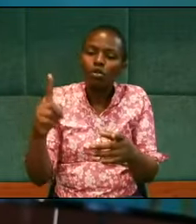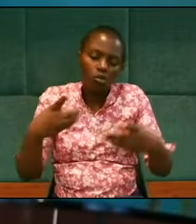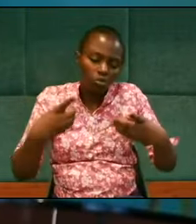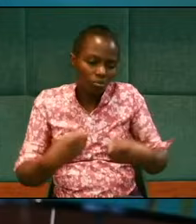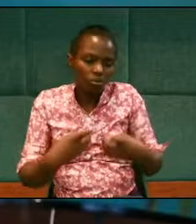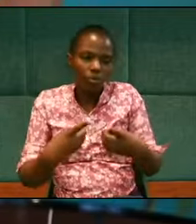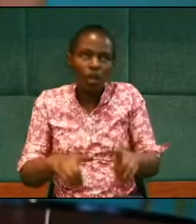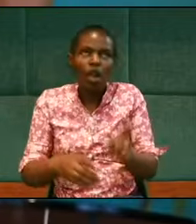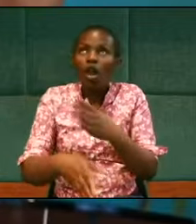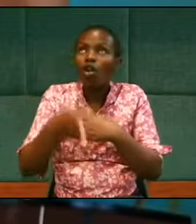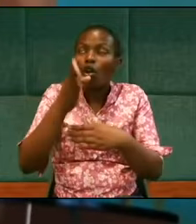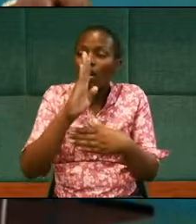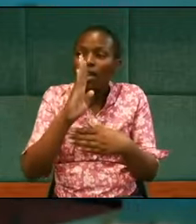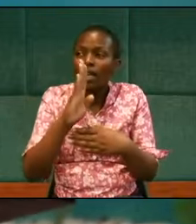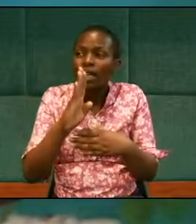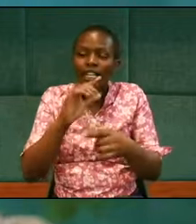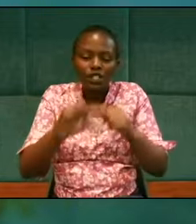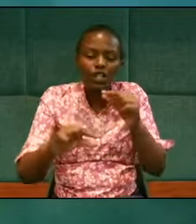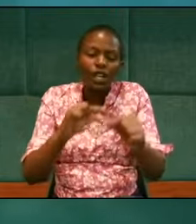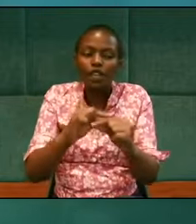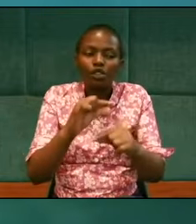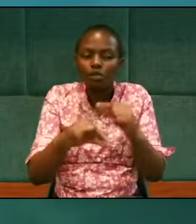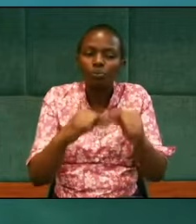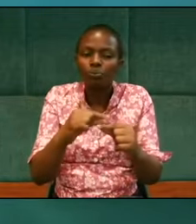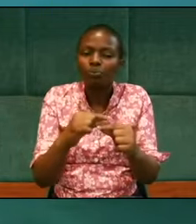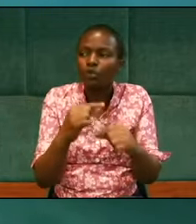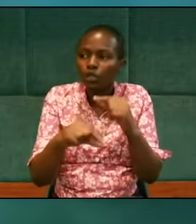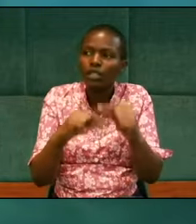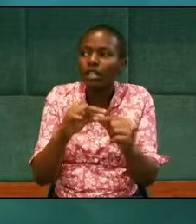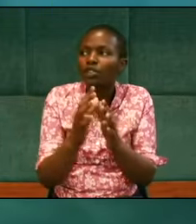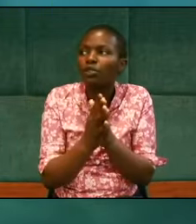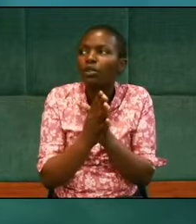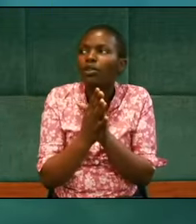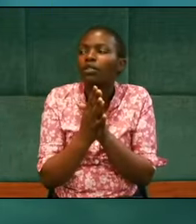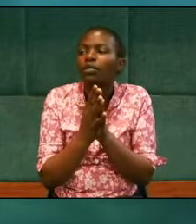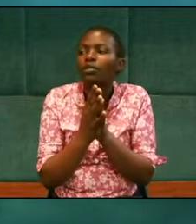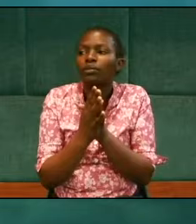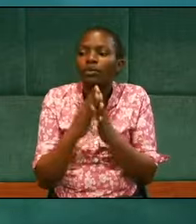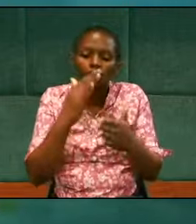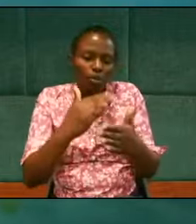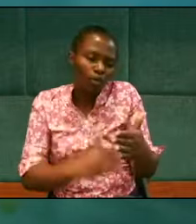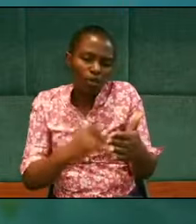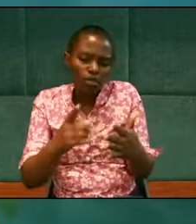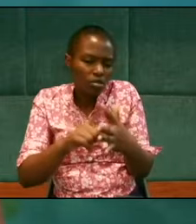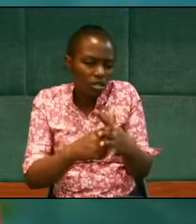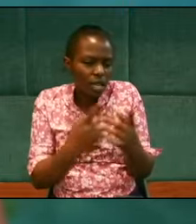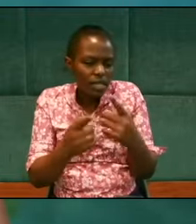legacy. Is to multiply a godly legacy. So before you start